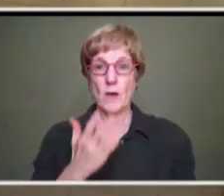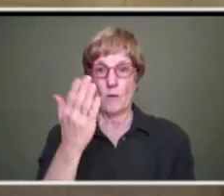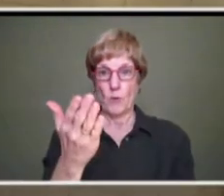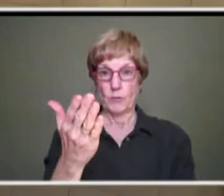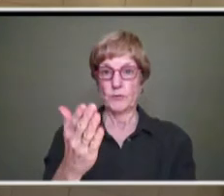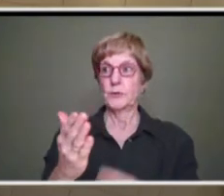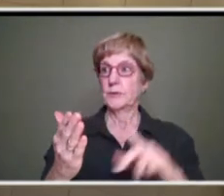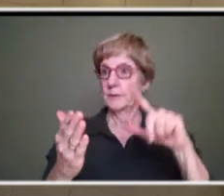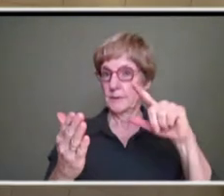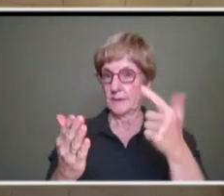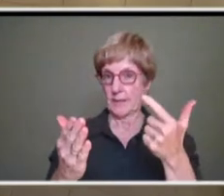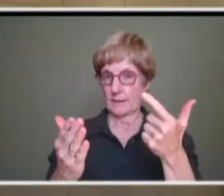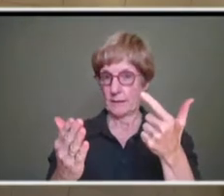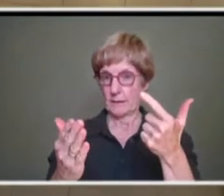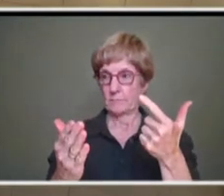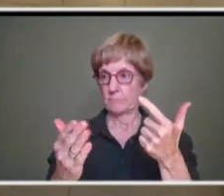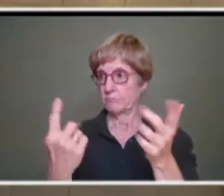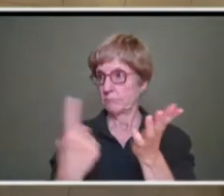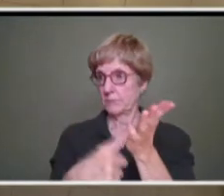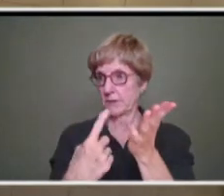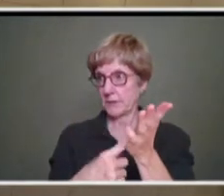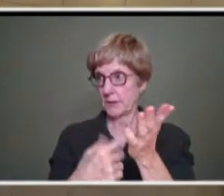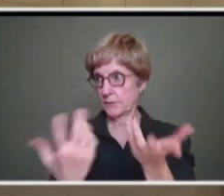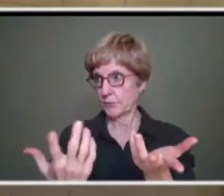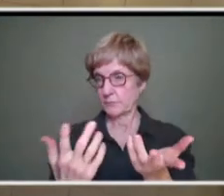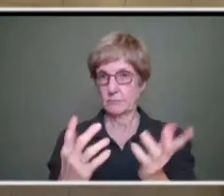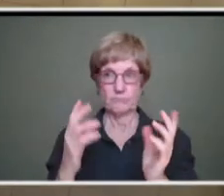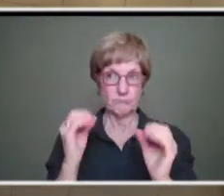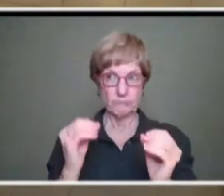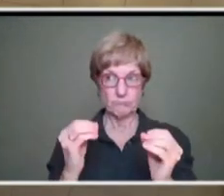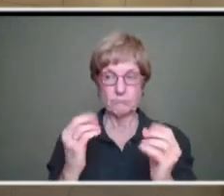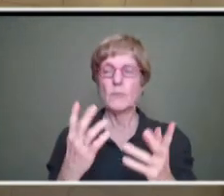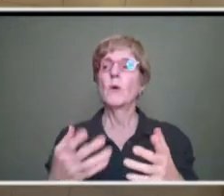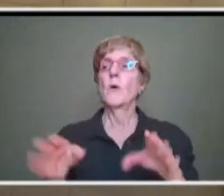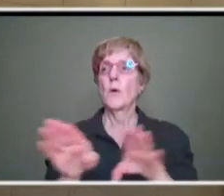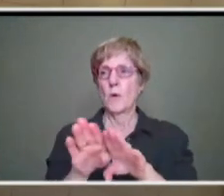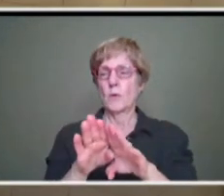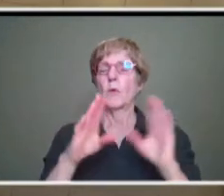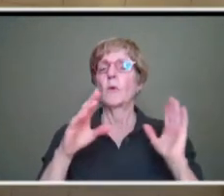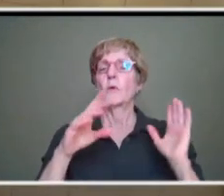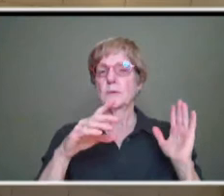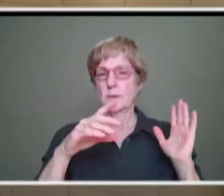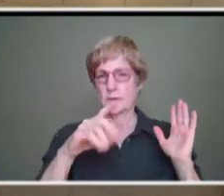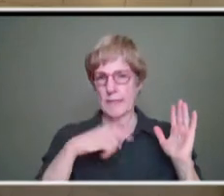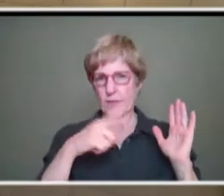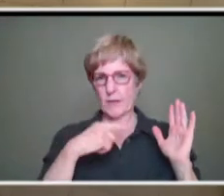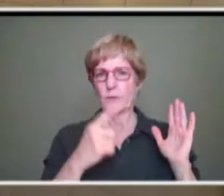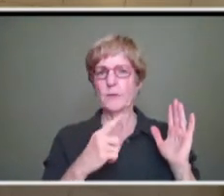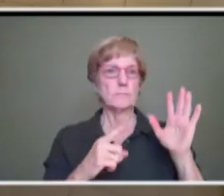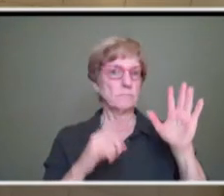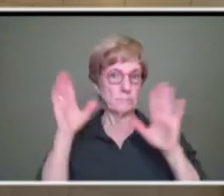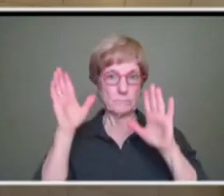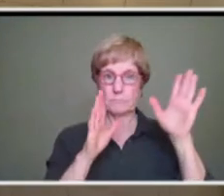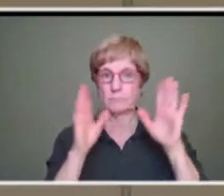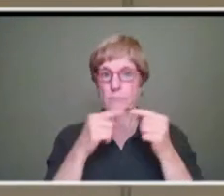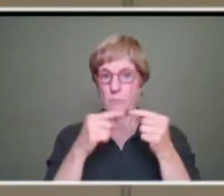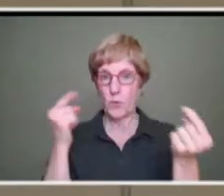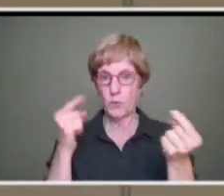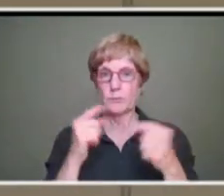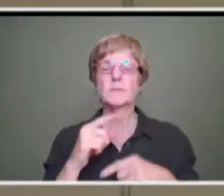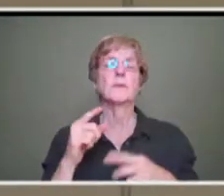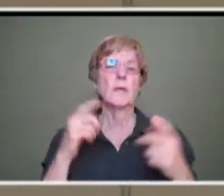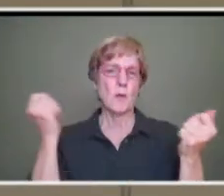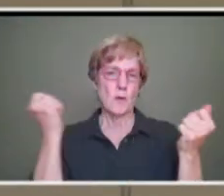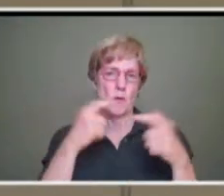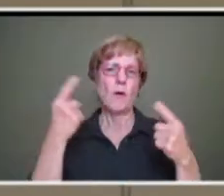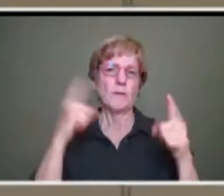second um any discussion here are none all in favor close public what we can raise your hand any opposed that's unanimous to move